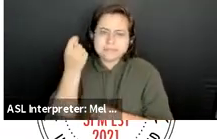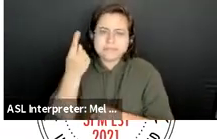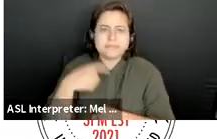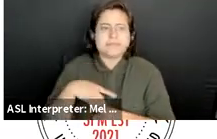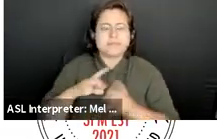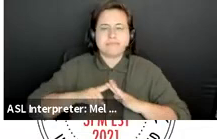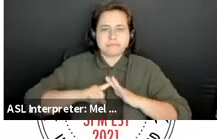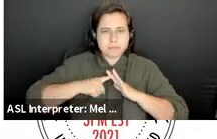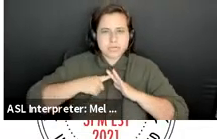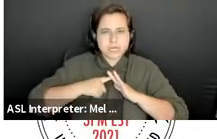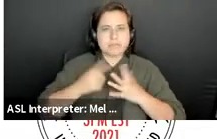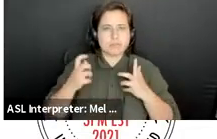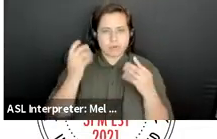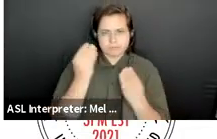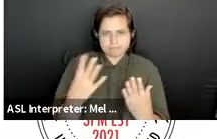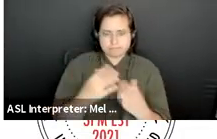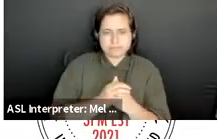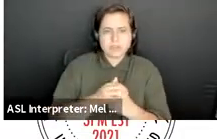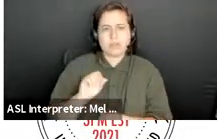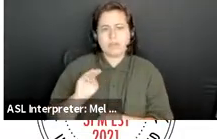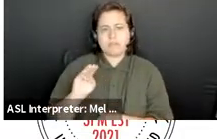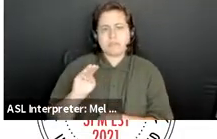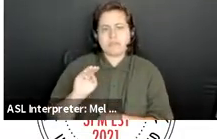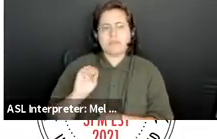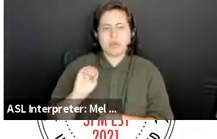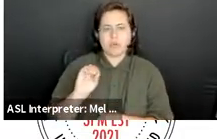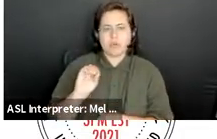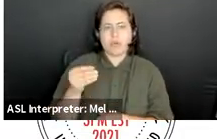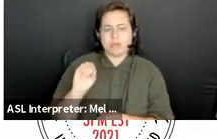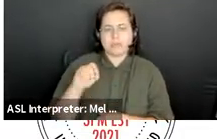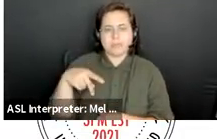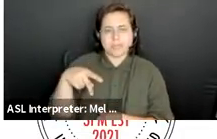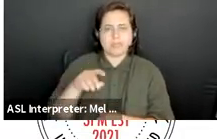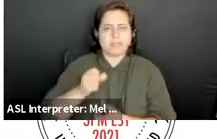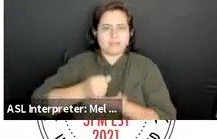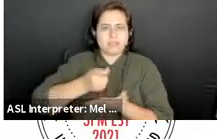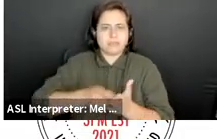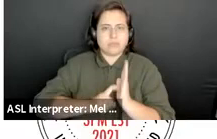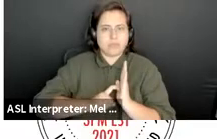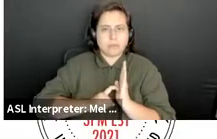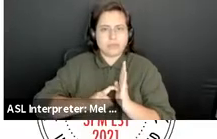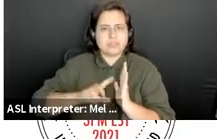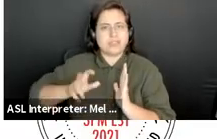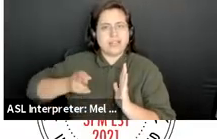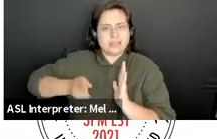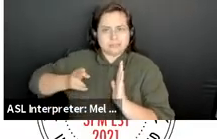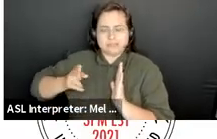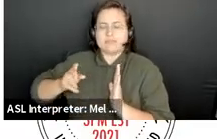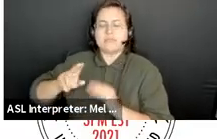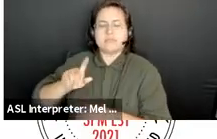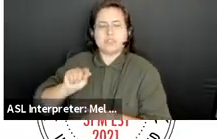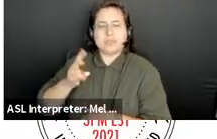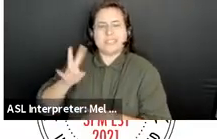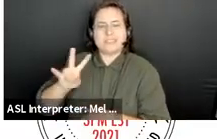the beginning that the O&P visa requirements, the legacy of the 2017 travel ban that